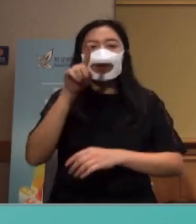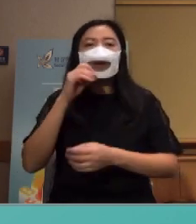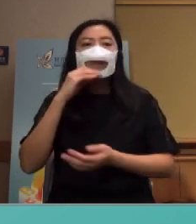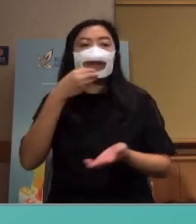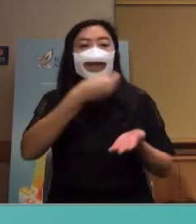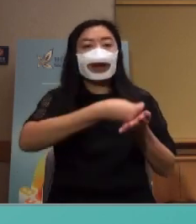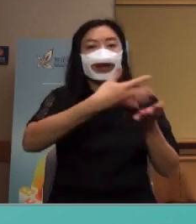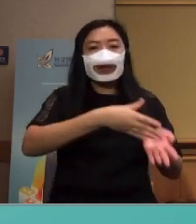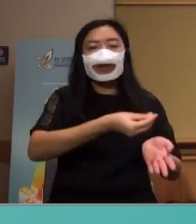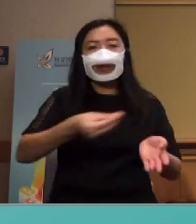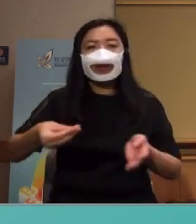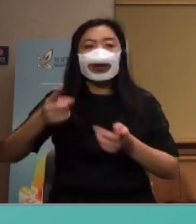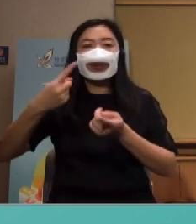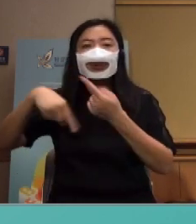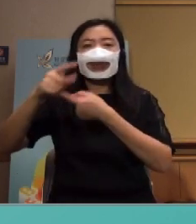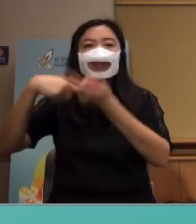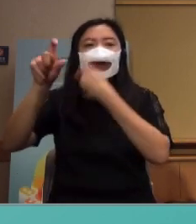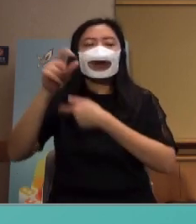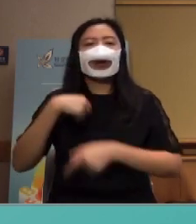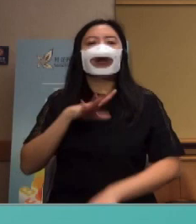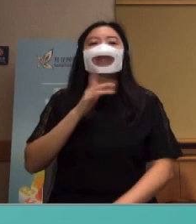the NFT world.